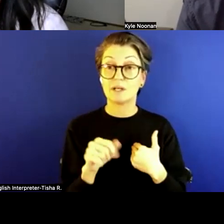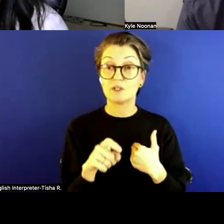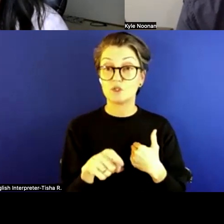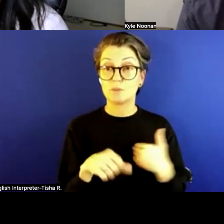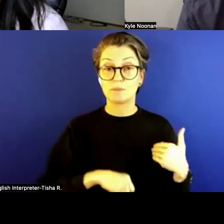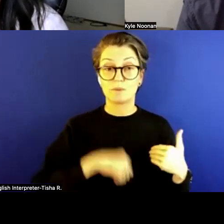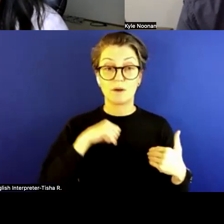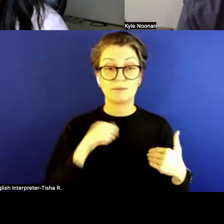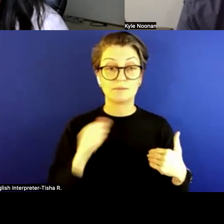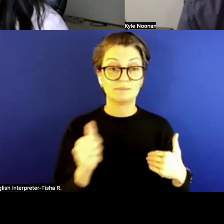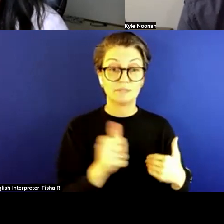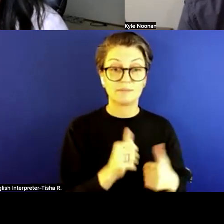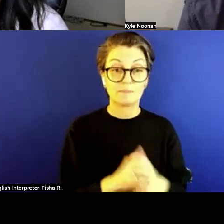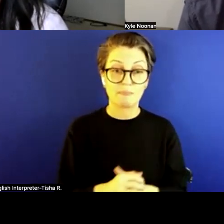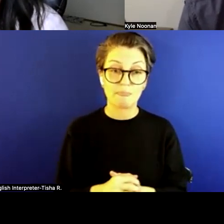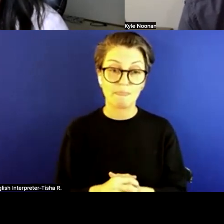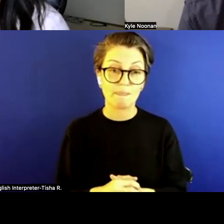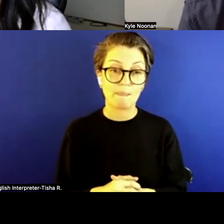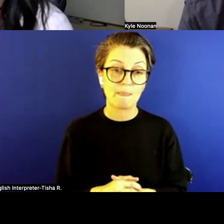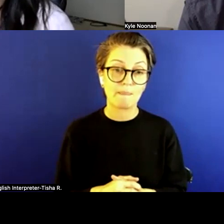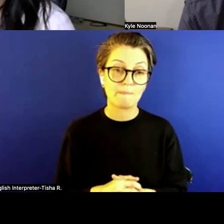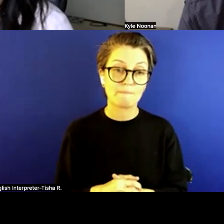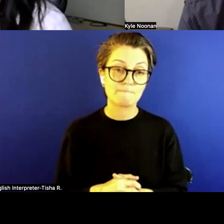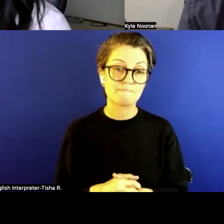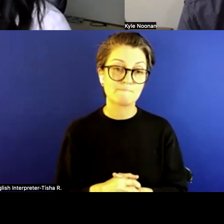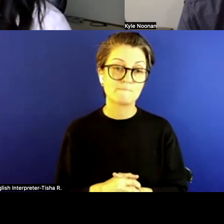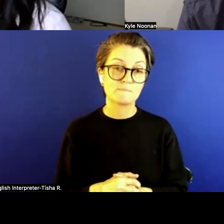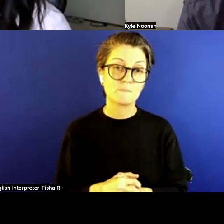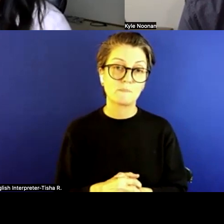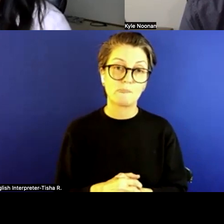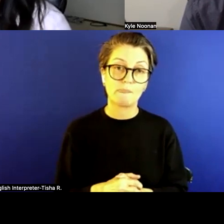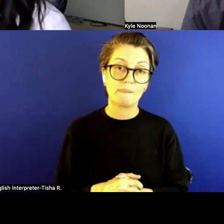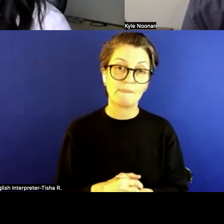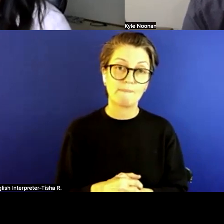they are. And especially if you're a veteran, be proud of both.